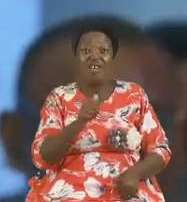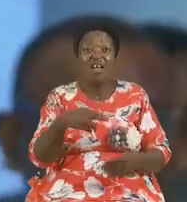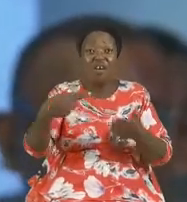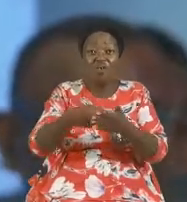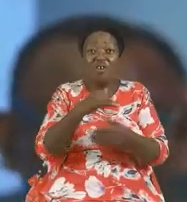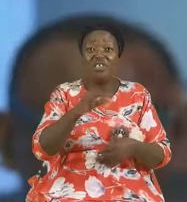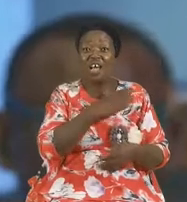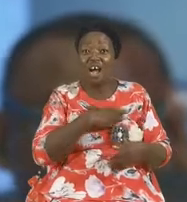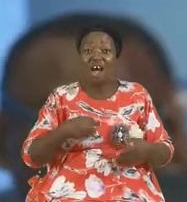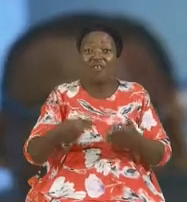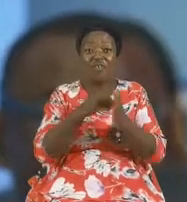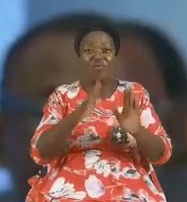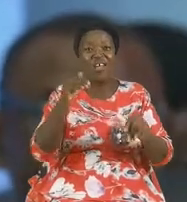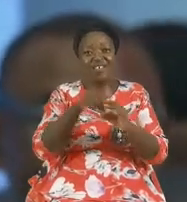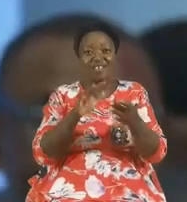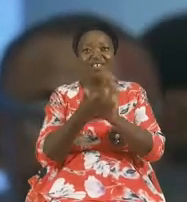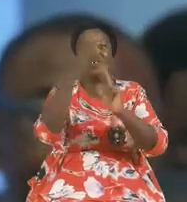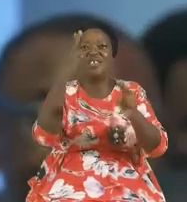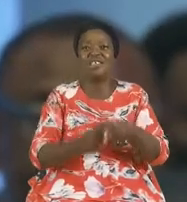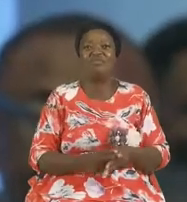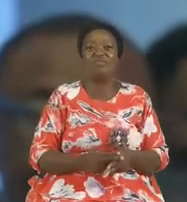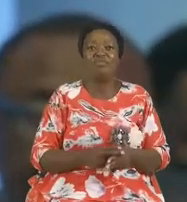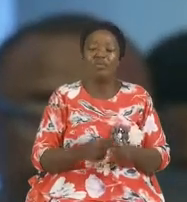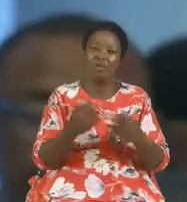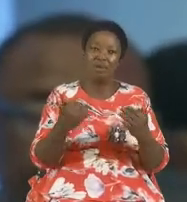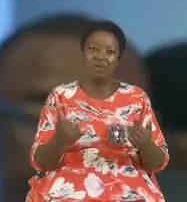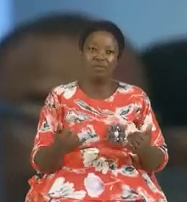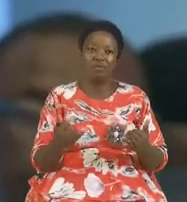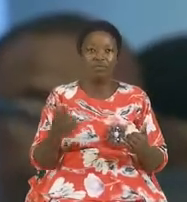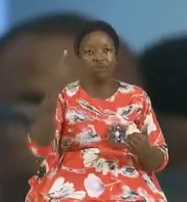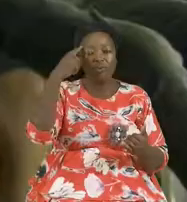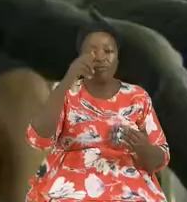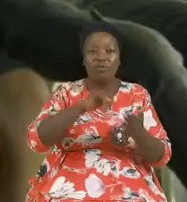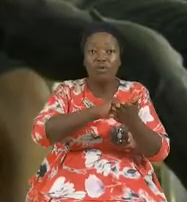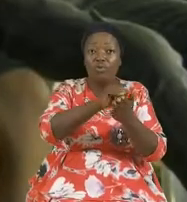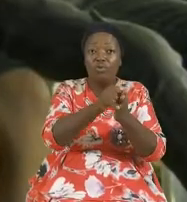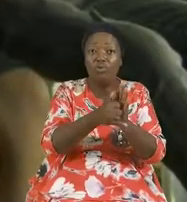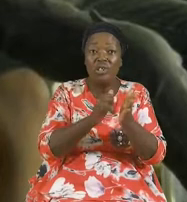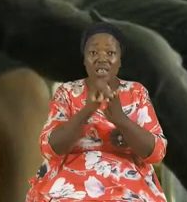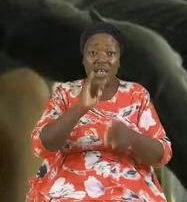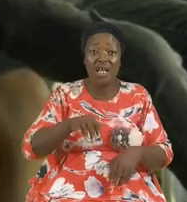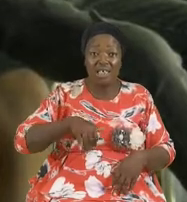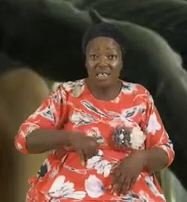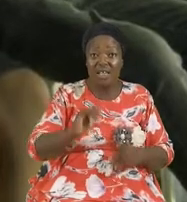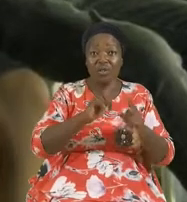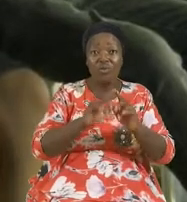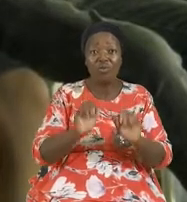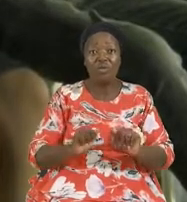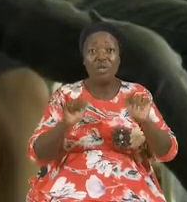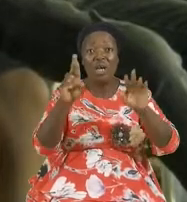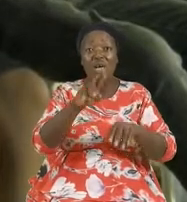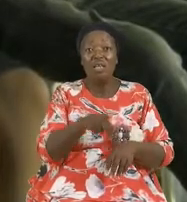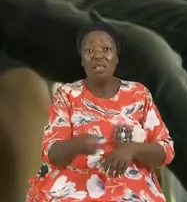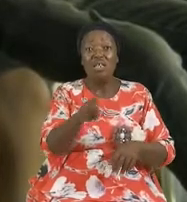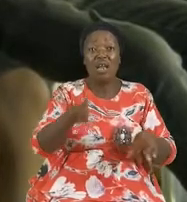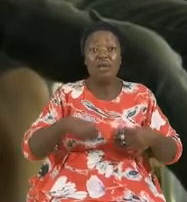have constant daily refreshing and renewal in Jesus' name. Now, for those